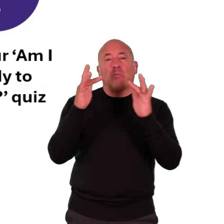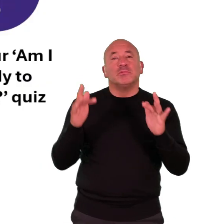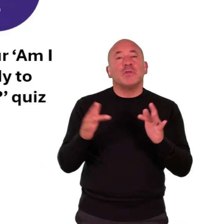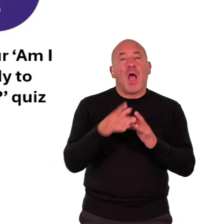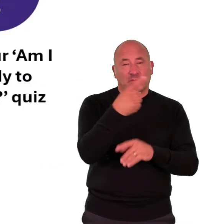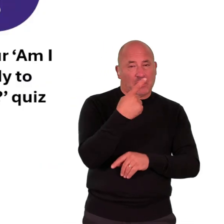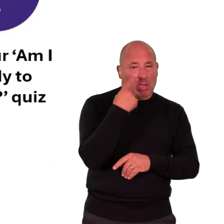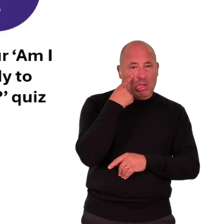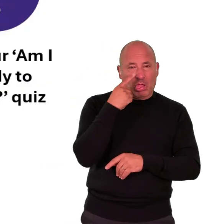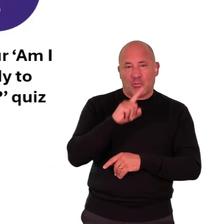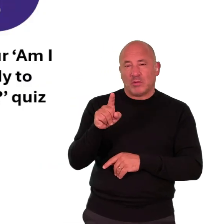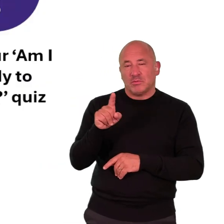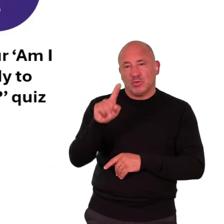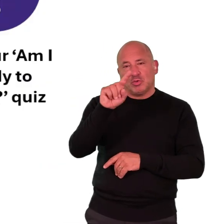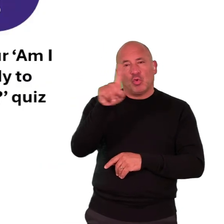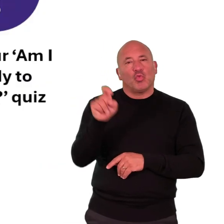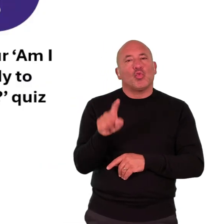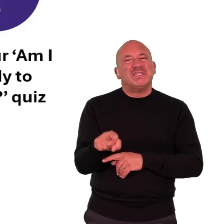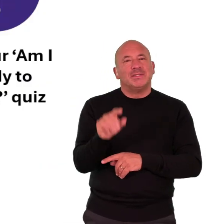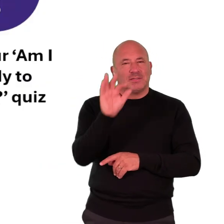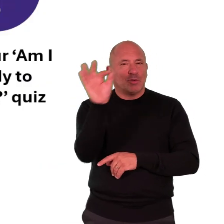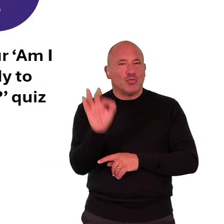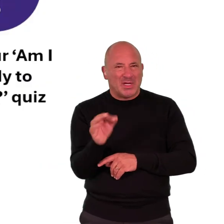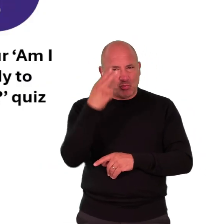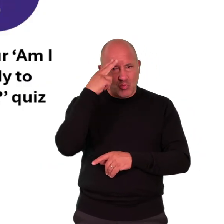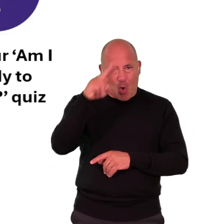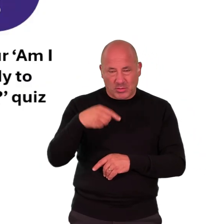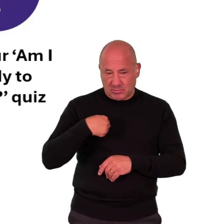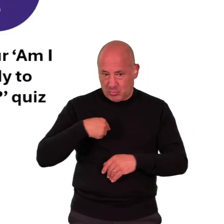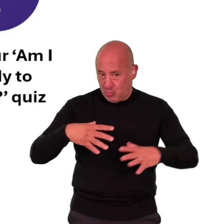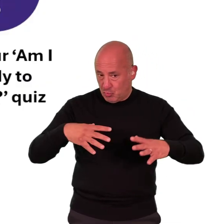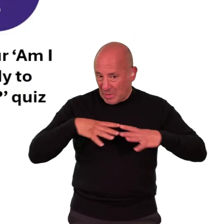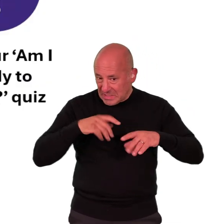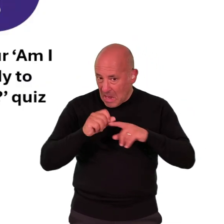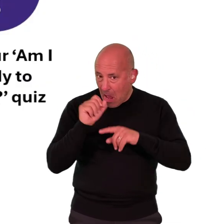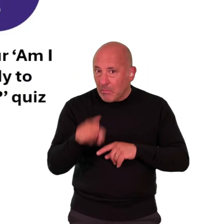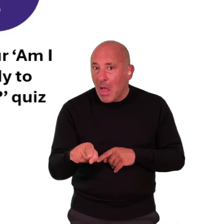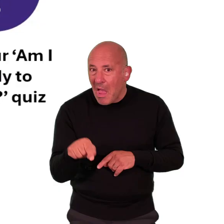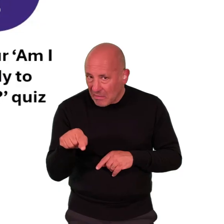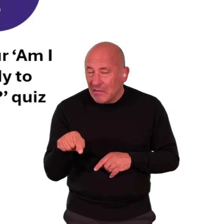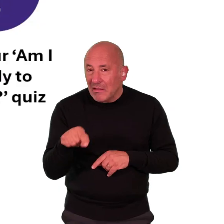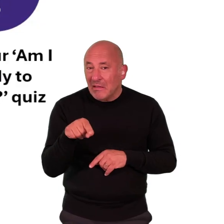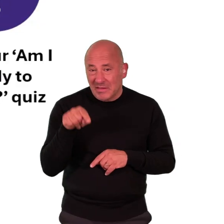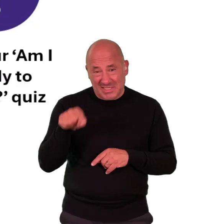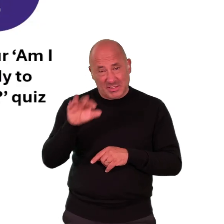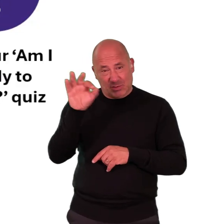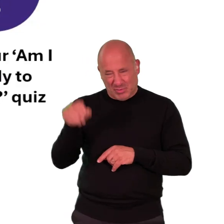help you understand whether your idea is developed enough to begin to write the application.